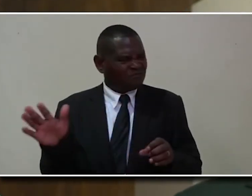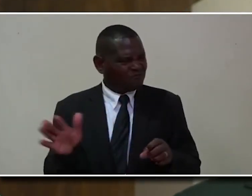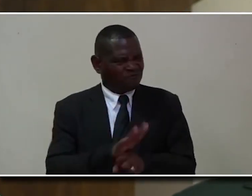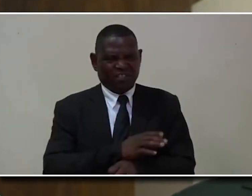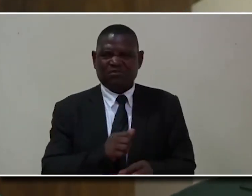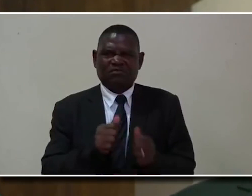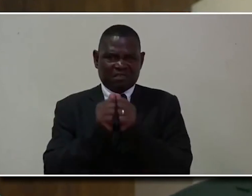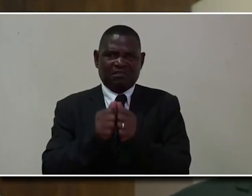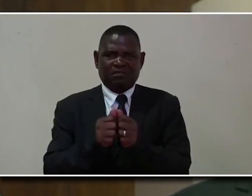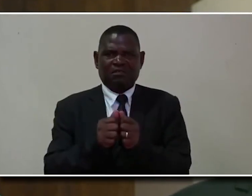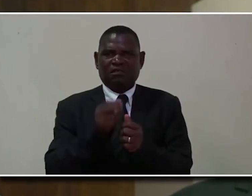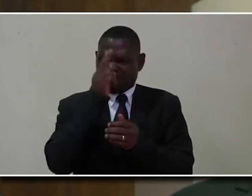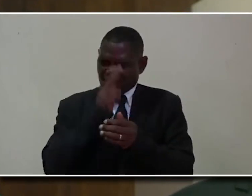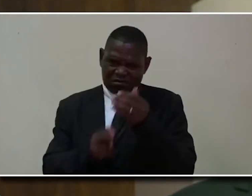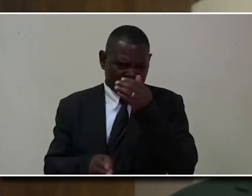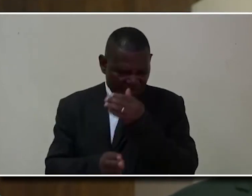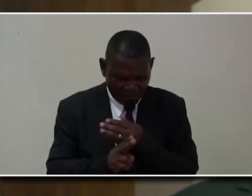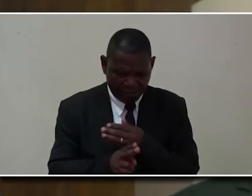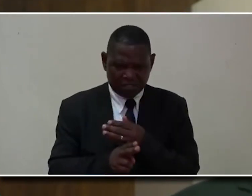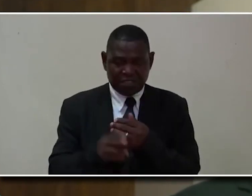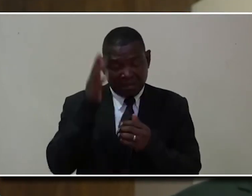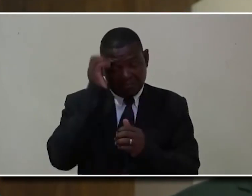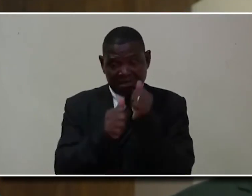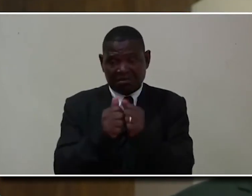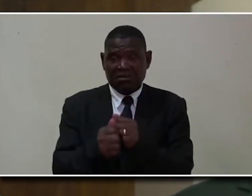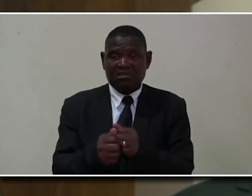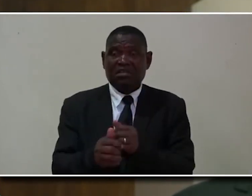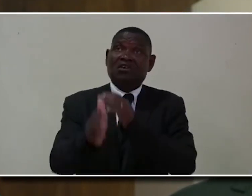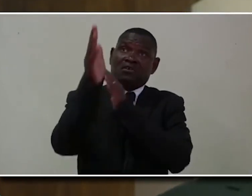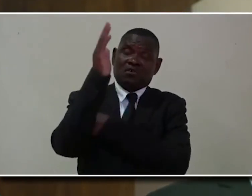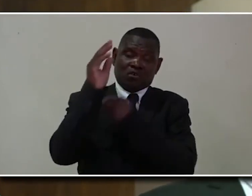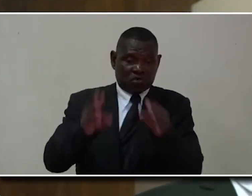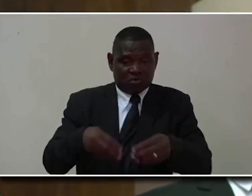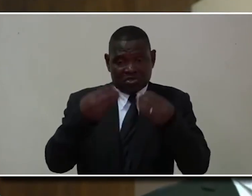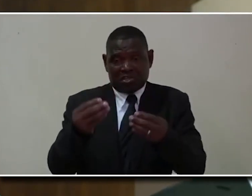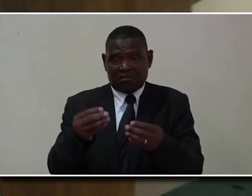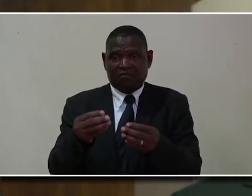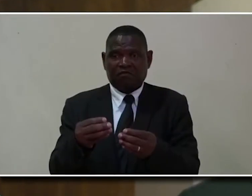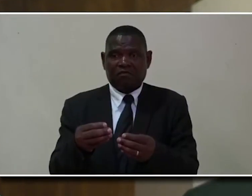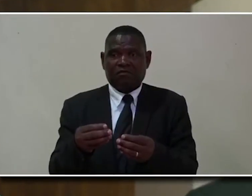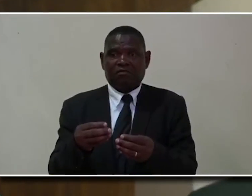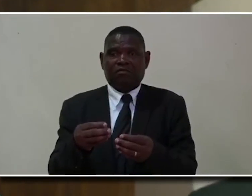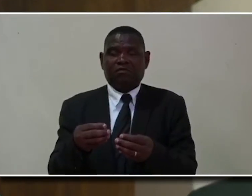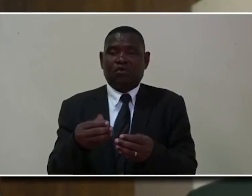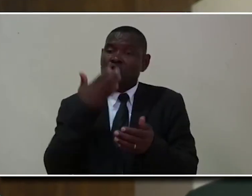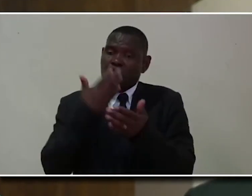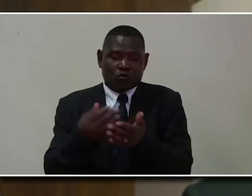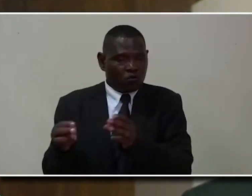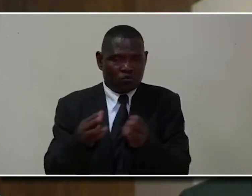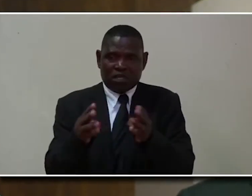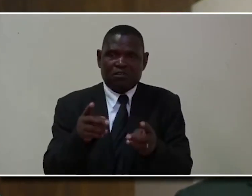kuzichepetsa. Because God will provide solutions to a humble supplicant. Tsopano ambuya pereka mayanko kwa